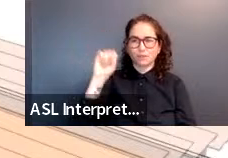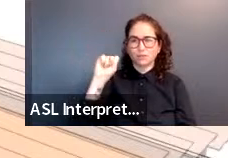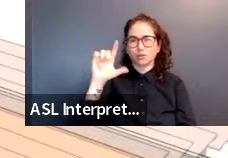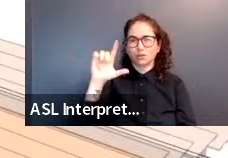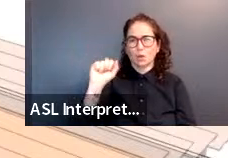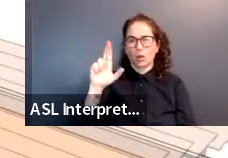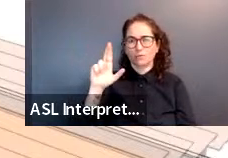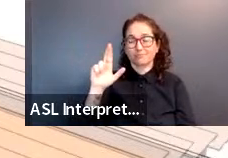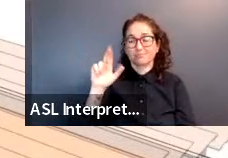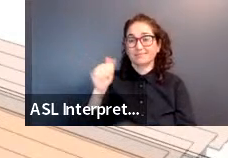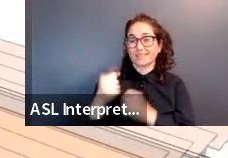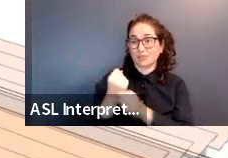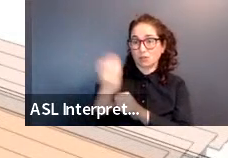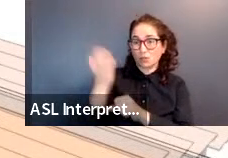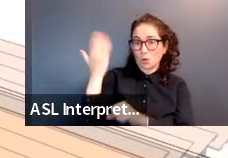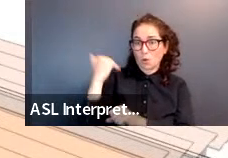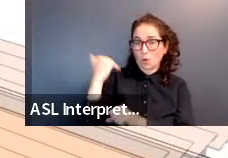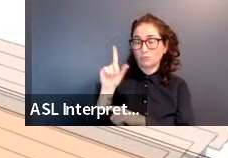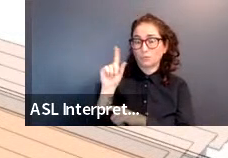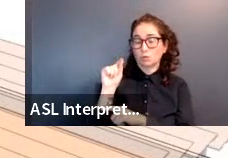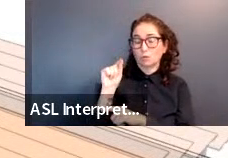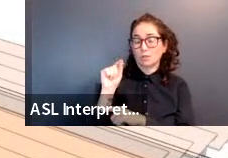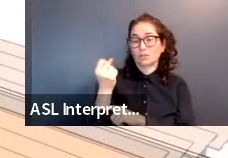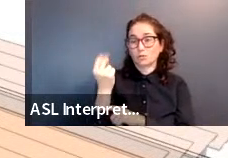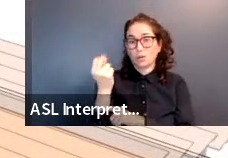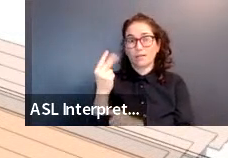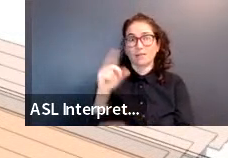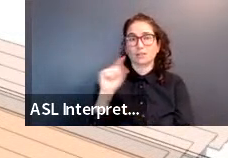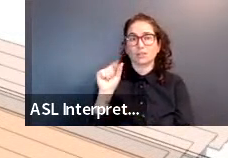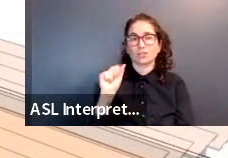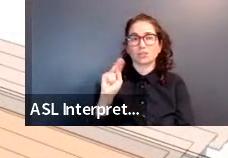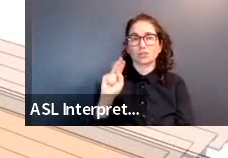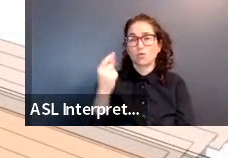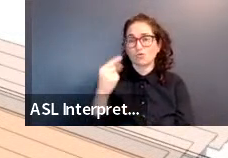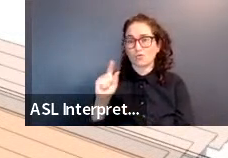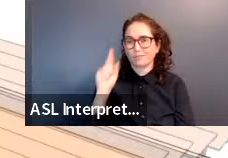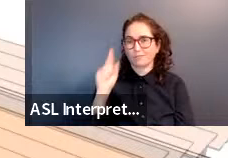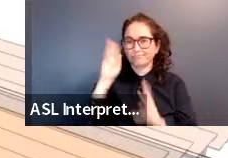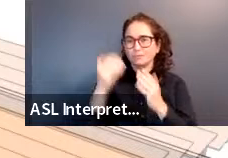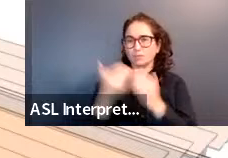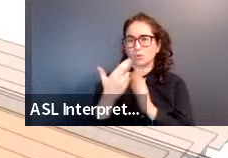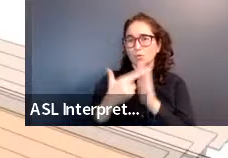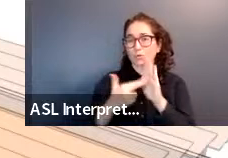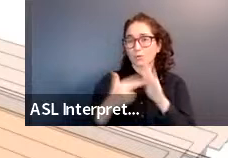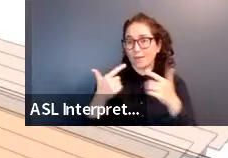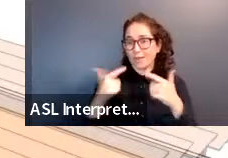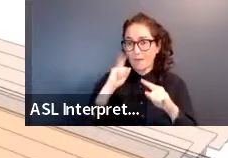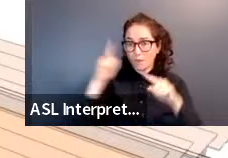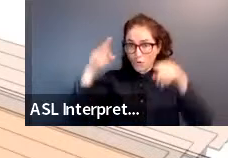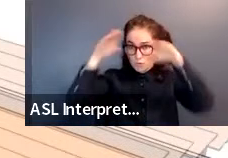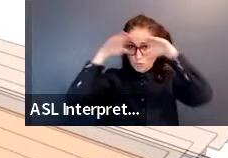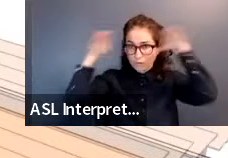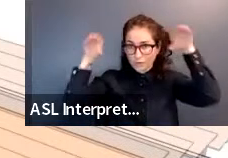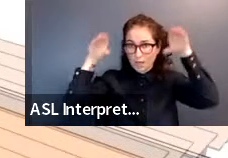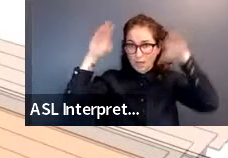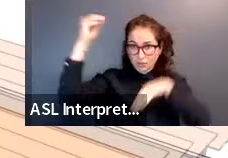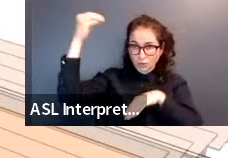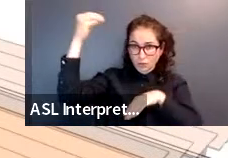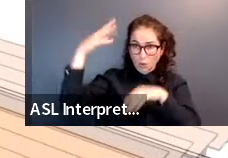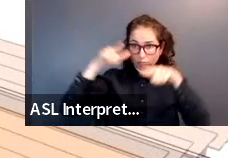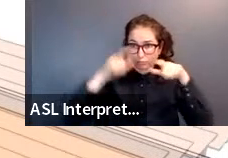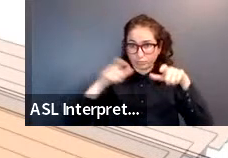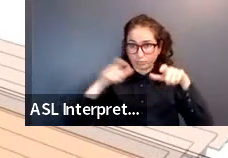10 years ago, in 2012, Zone Green created new rules to allow rooftop solar to be installed above